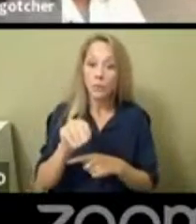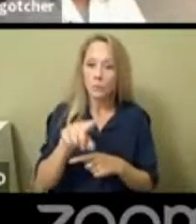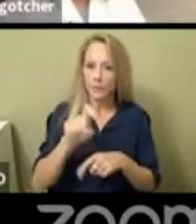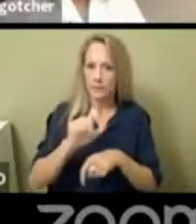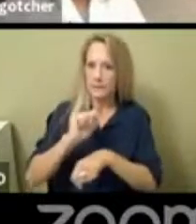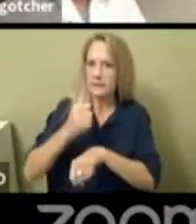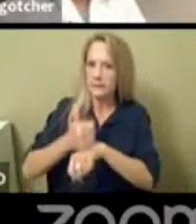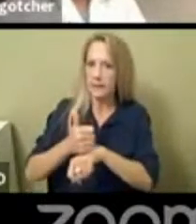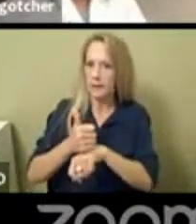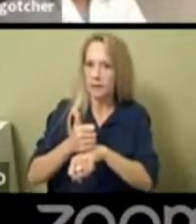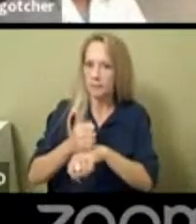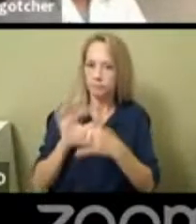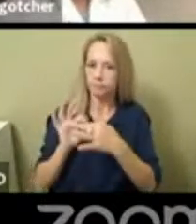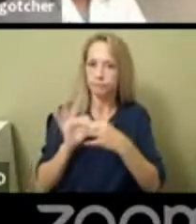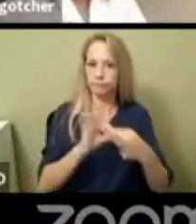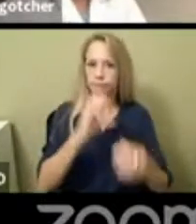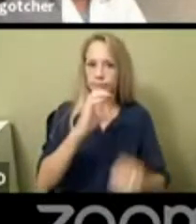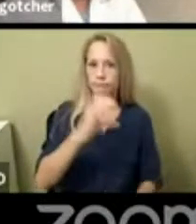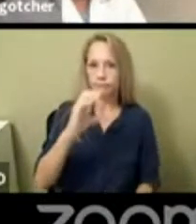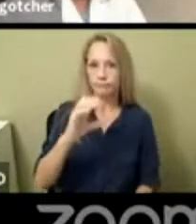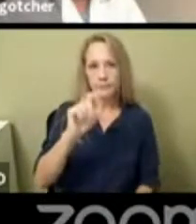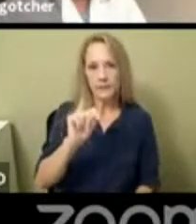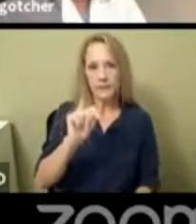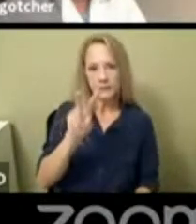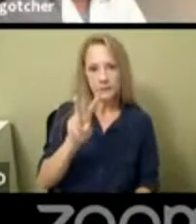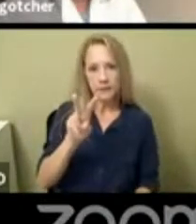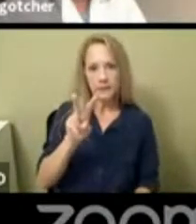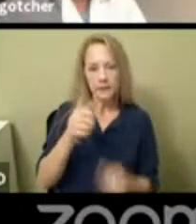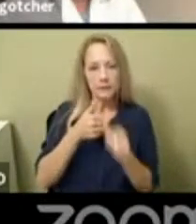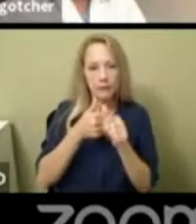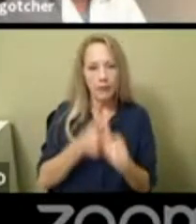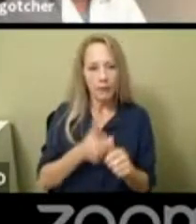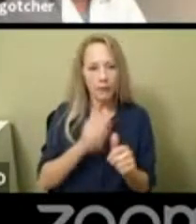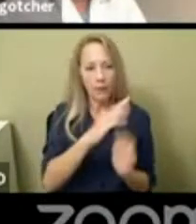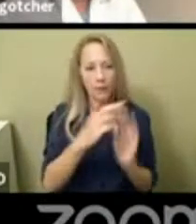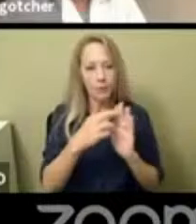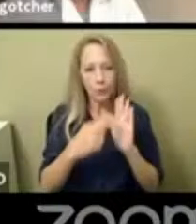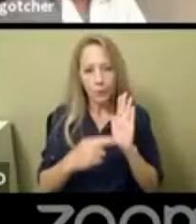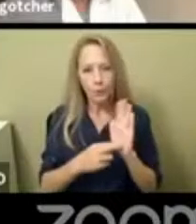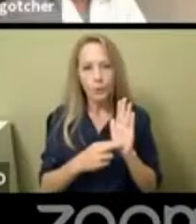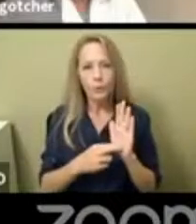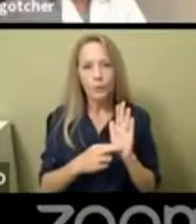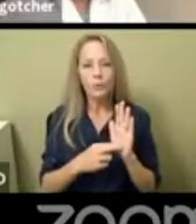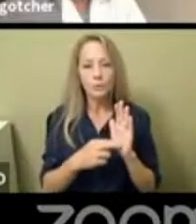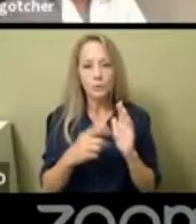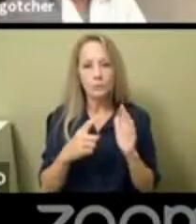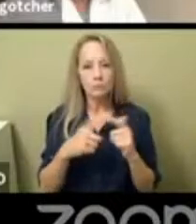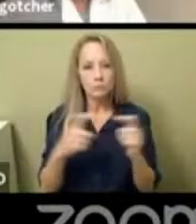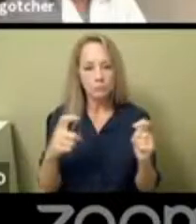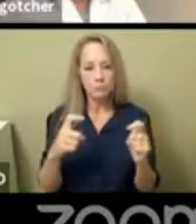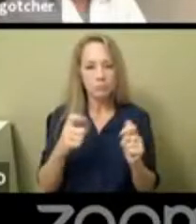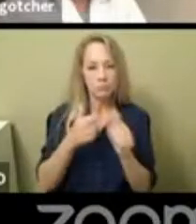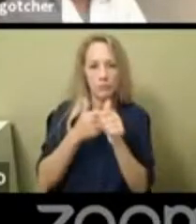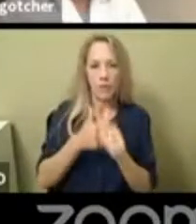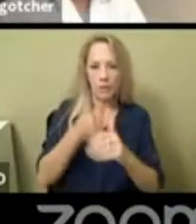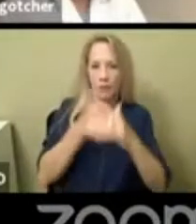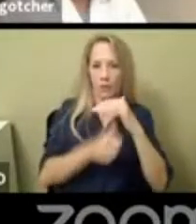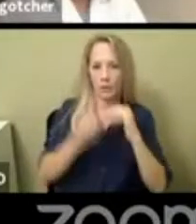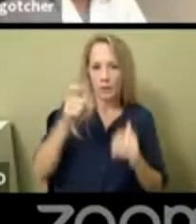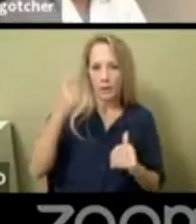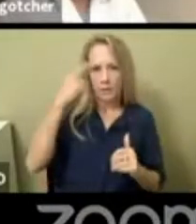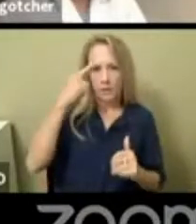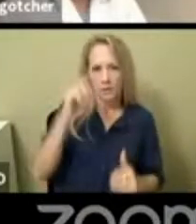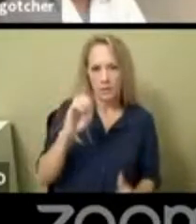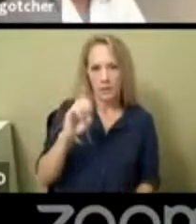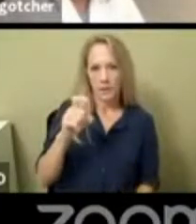with CCTV and follow all the rules that are in the governor's executive order. And I can